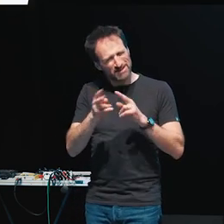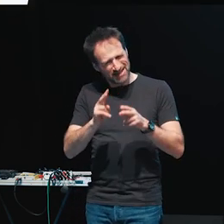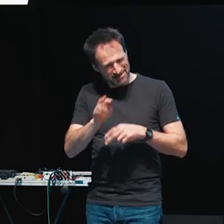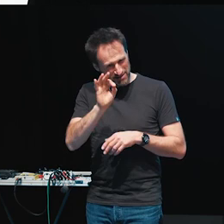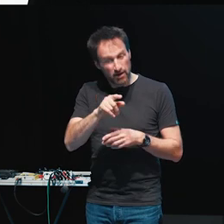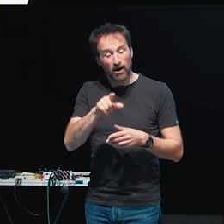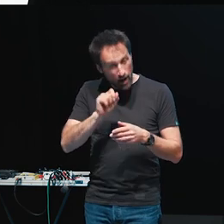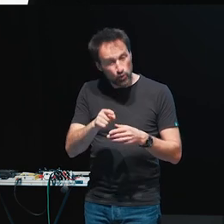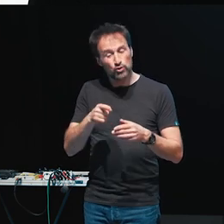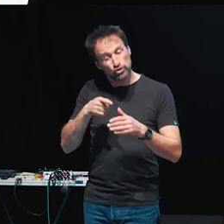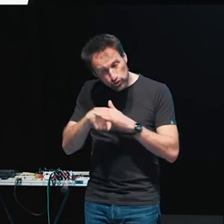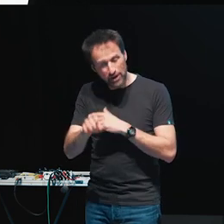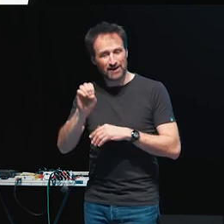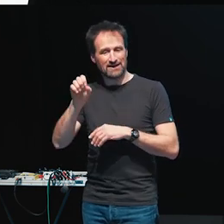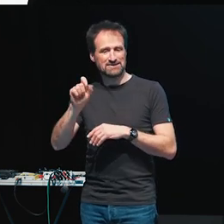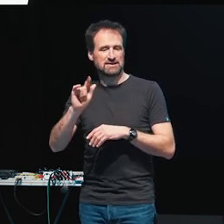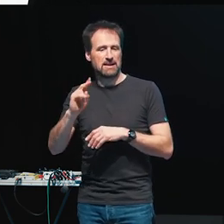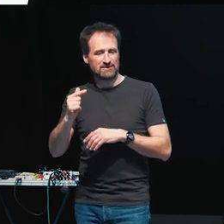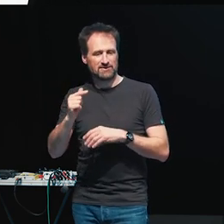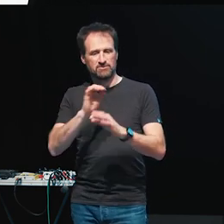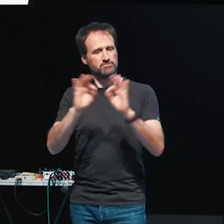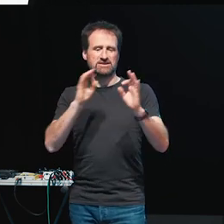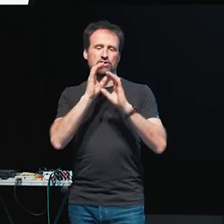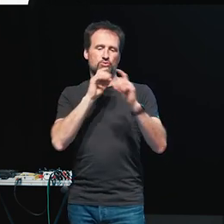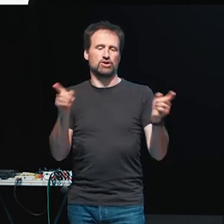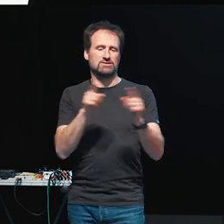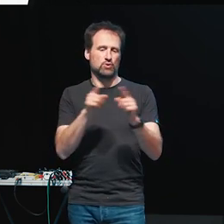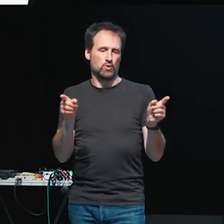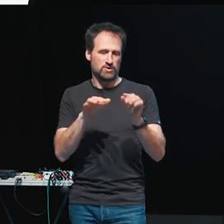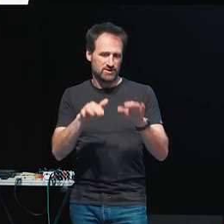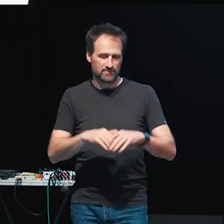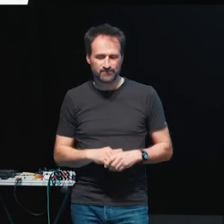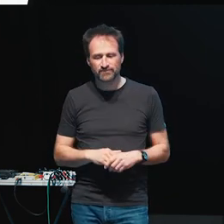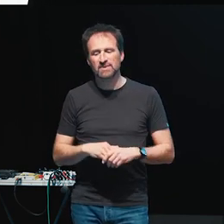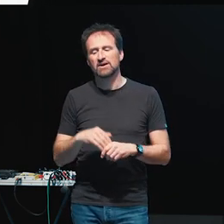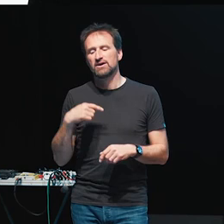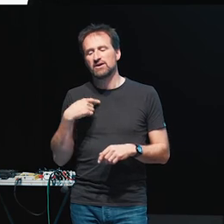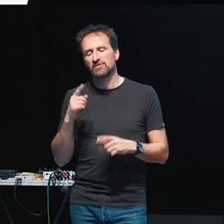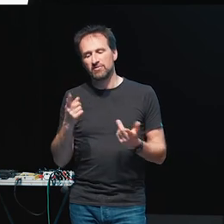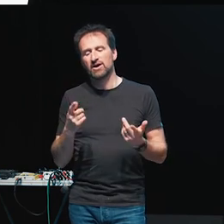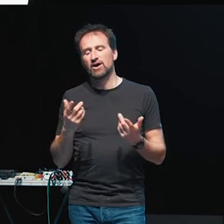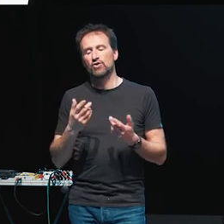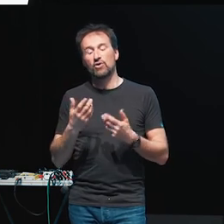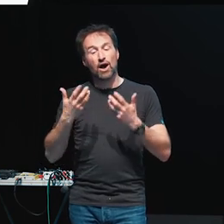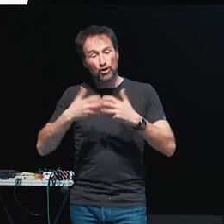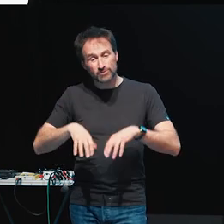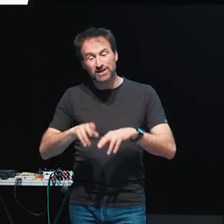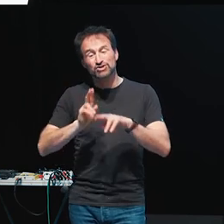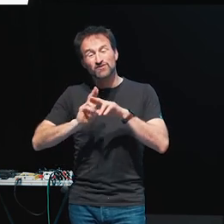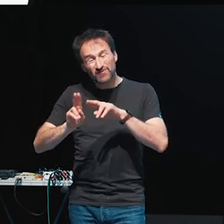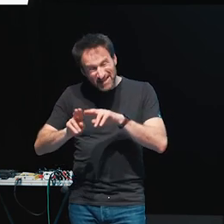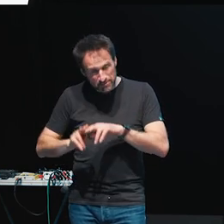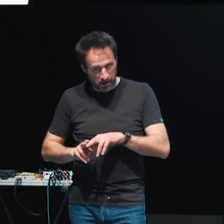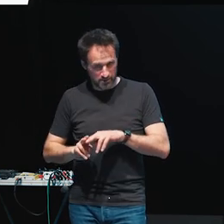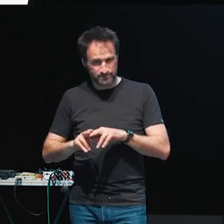Since all of our custom rules are auto-fixable, it's actually a very, very interesting experience to code in Jira